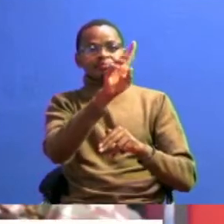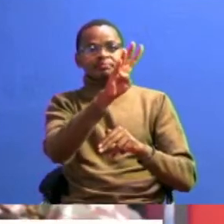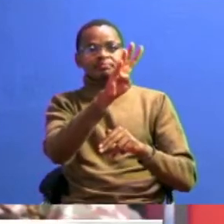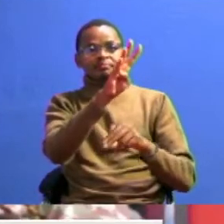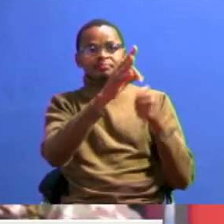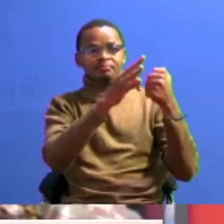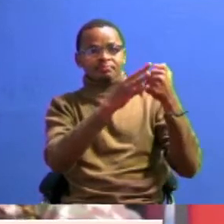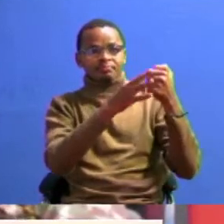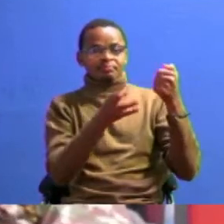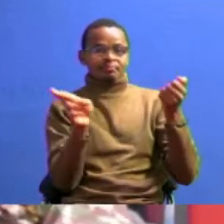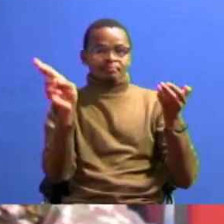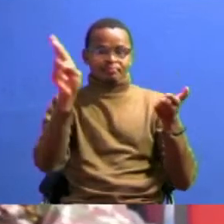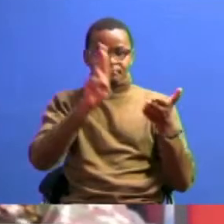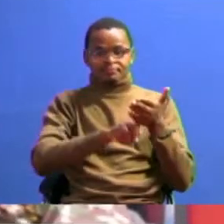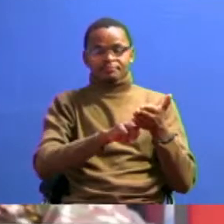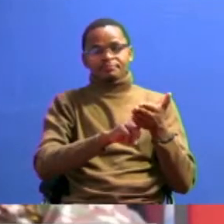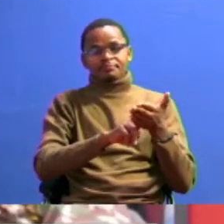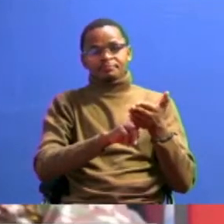ambazo zimerudishwa,